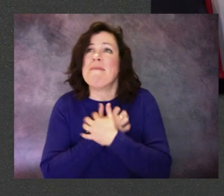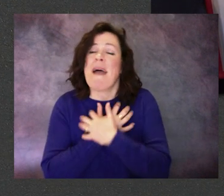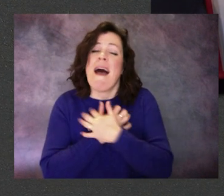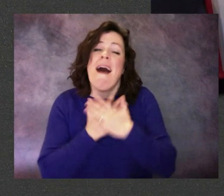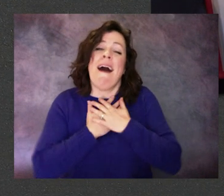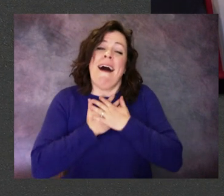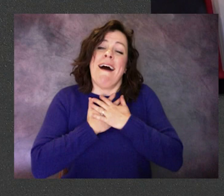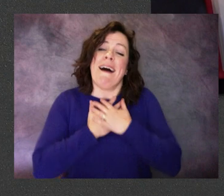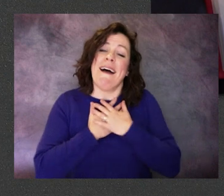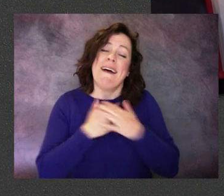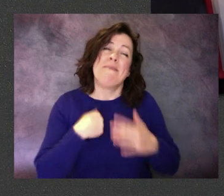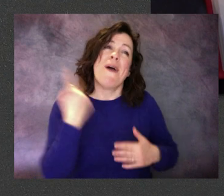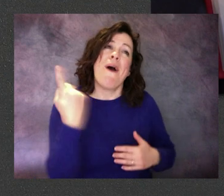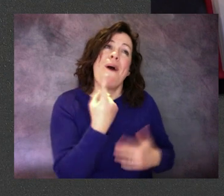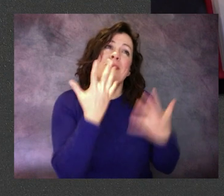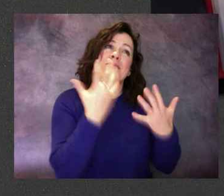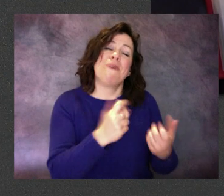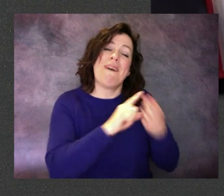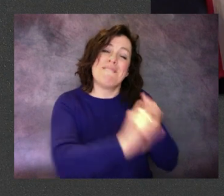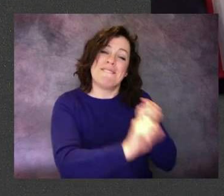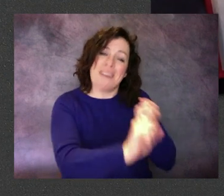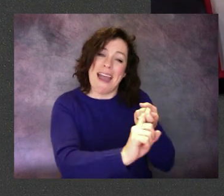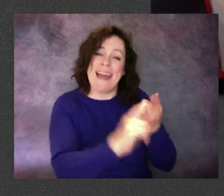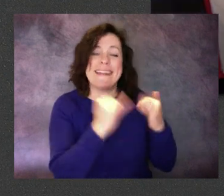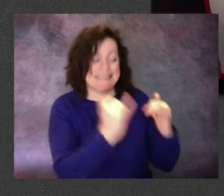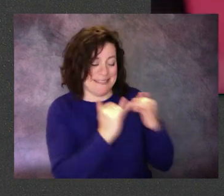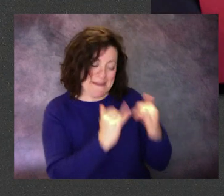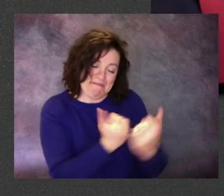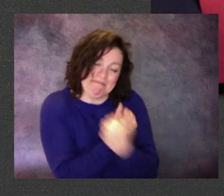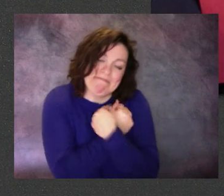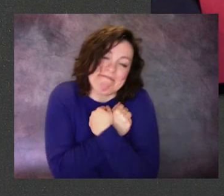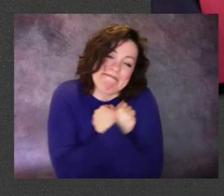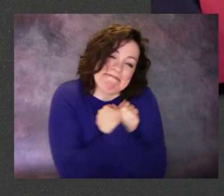Me too, said Lisa, and gave him a big hug.